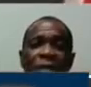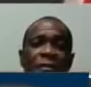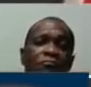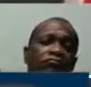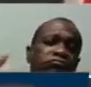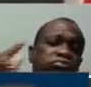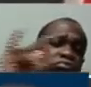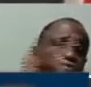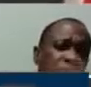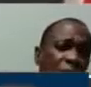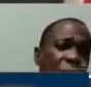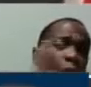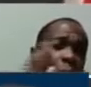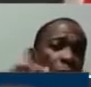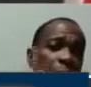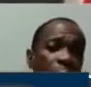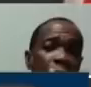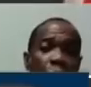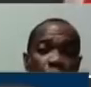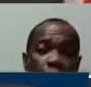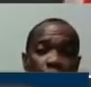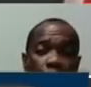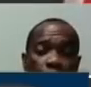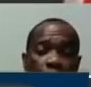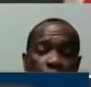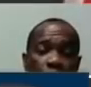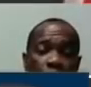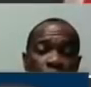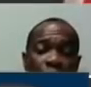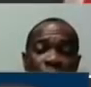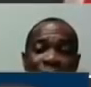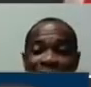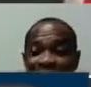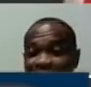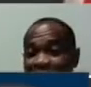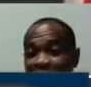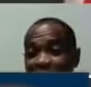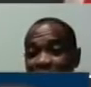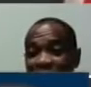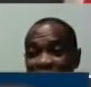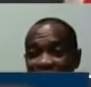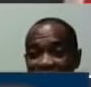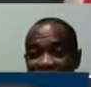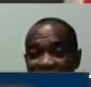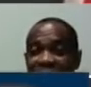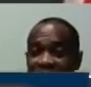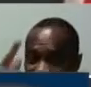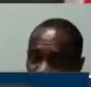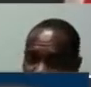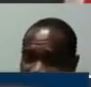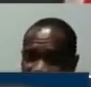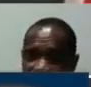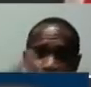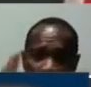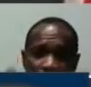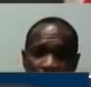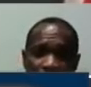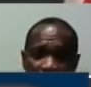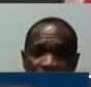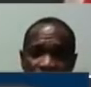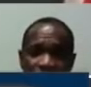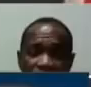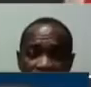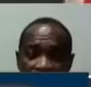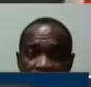25% vaccination. Fire services, 20%. These are government employees who obviously have, for some